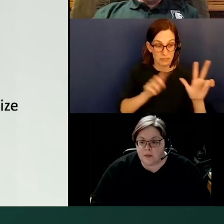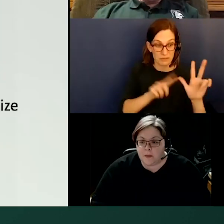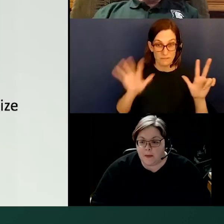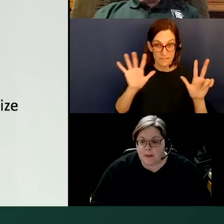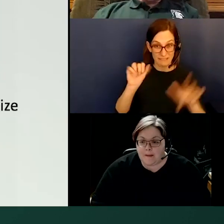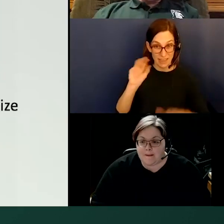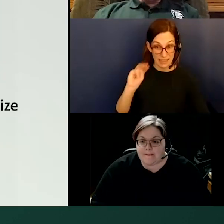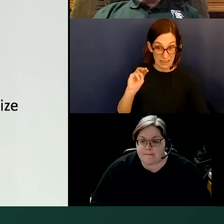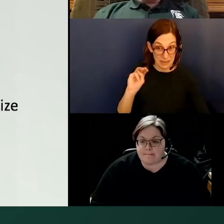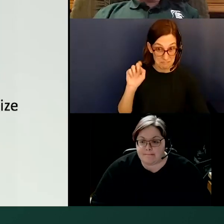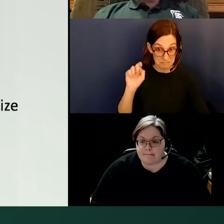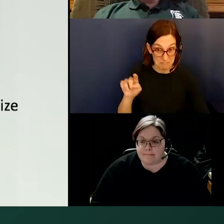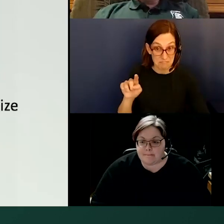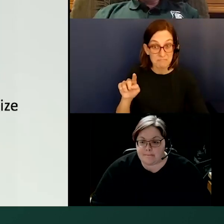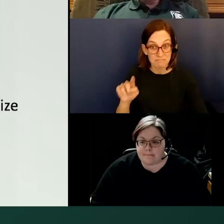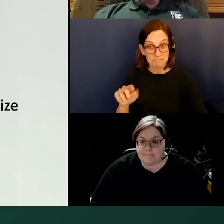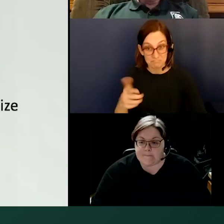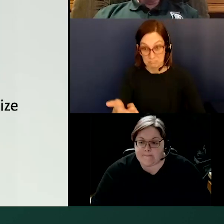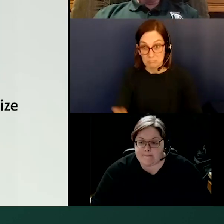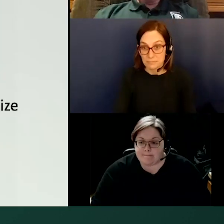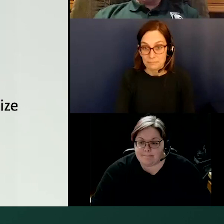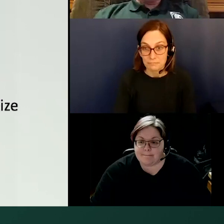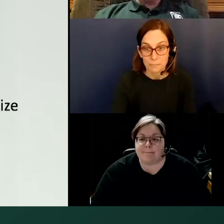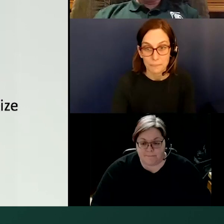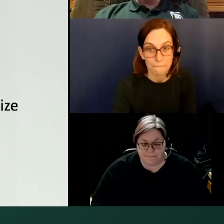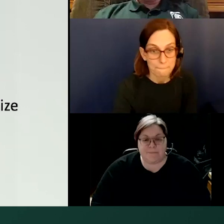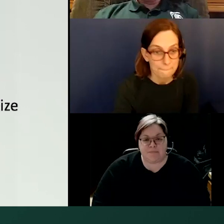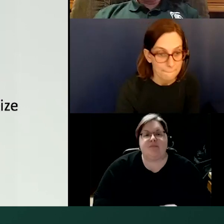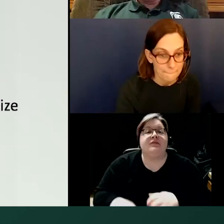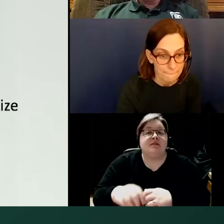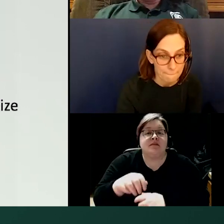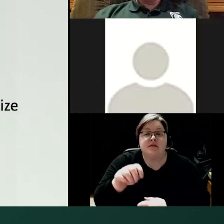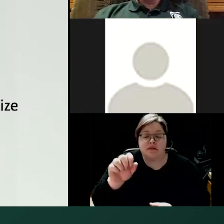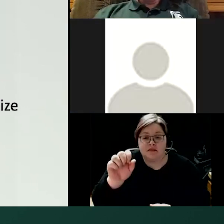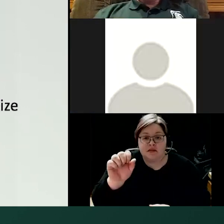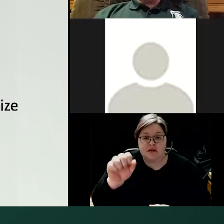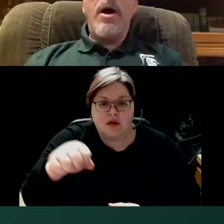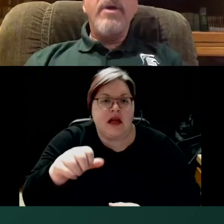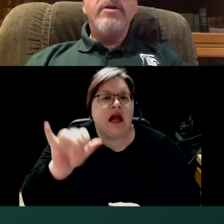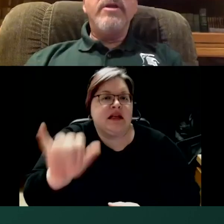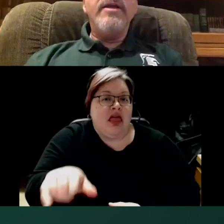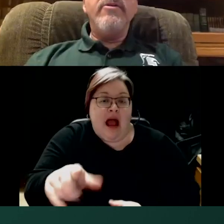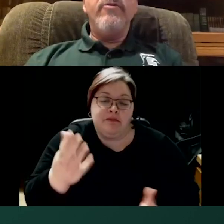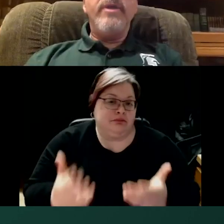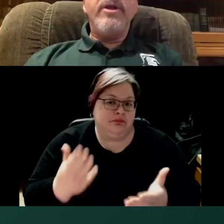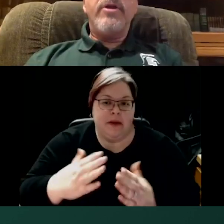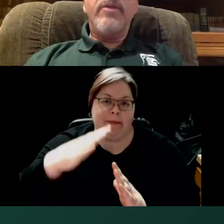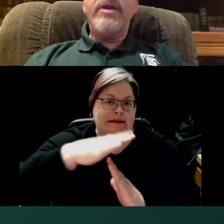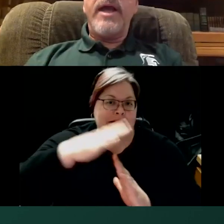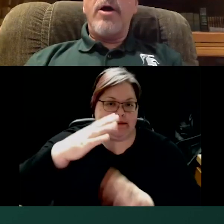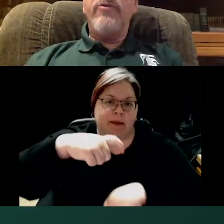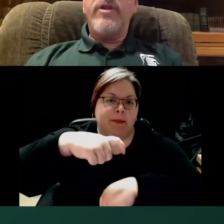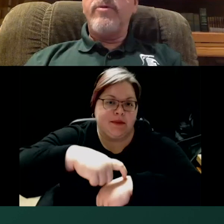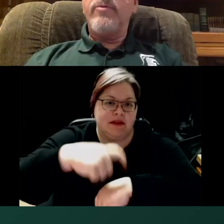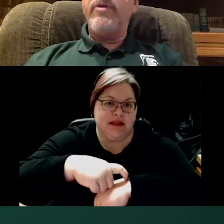a.m. Yes, that might even be peak time. The Leonid meteors